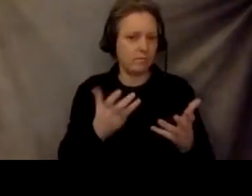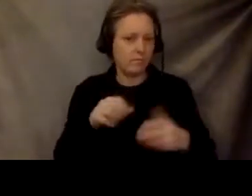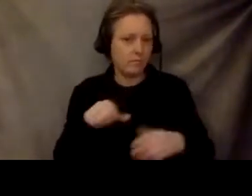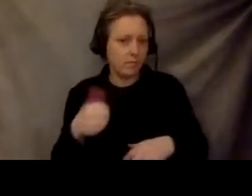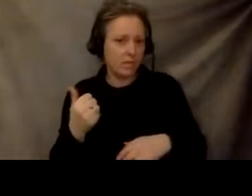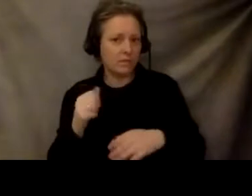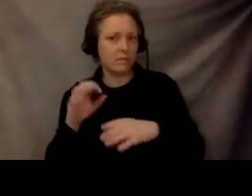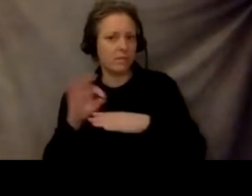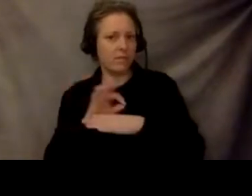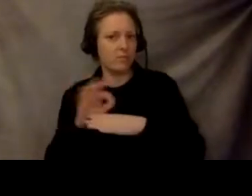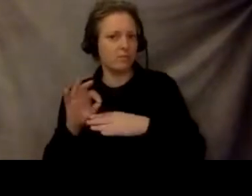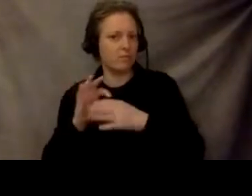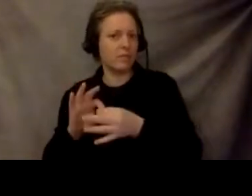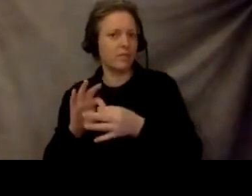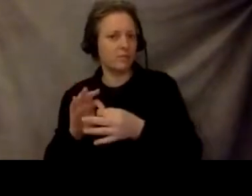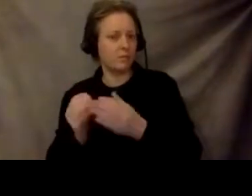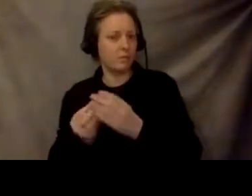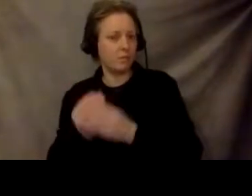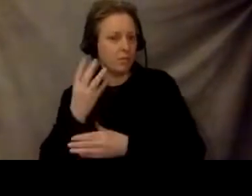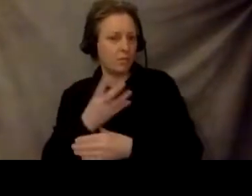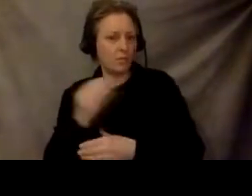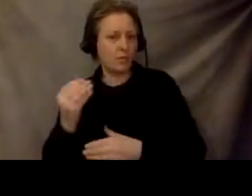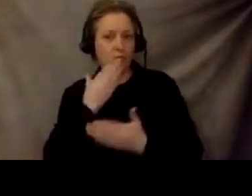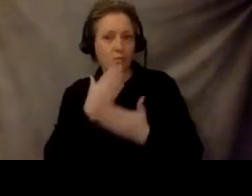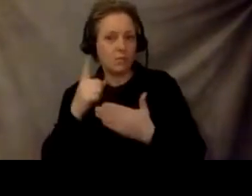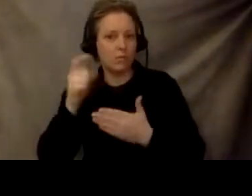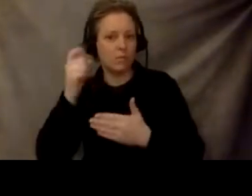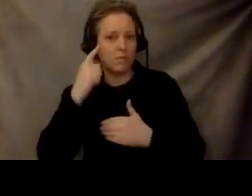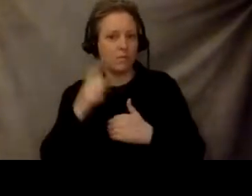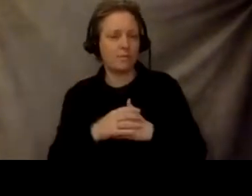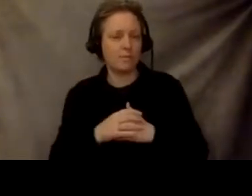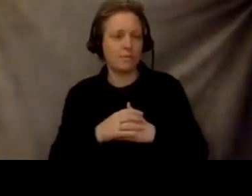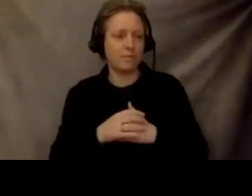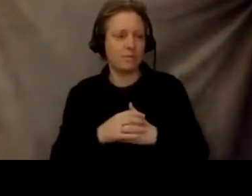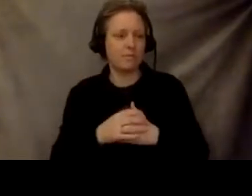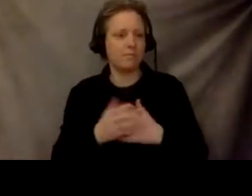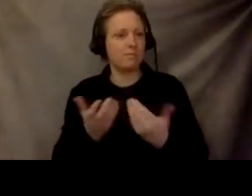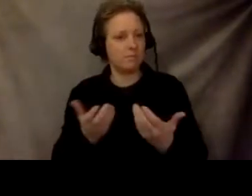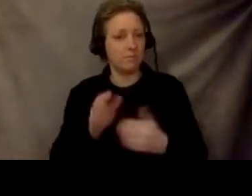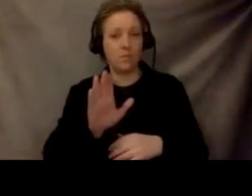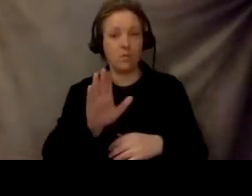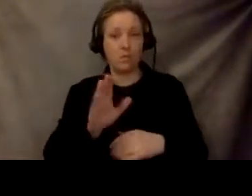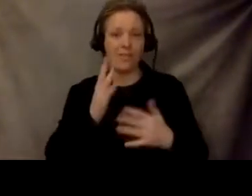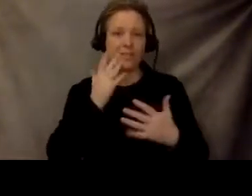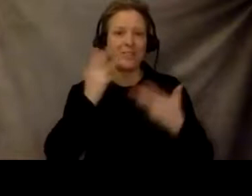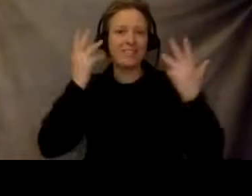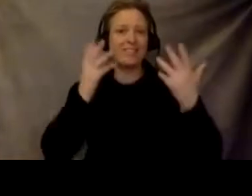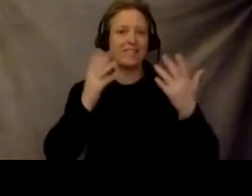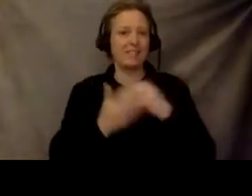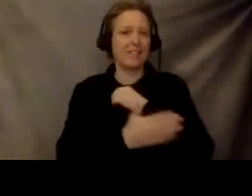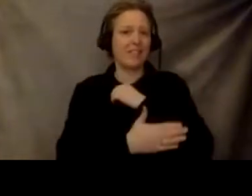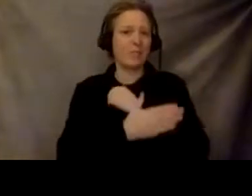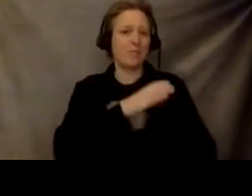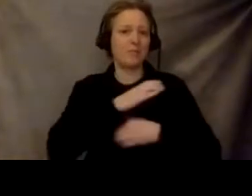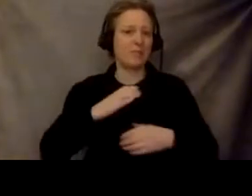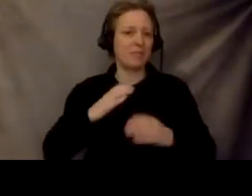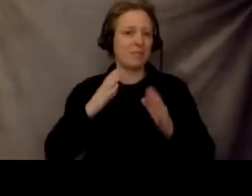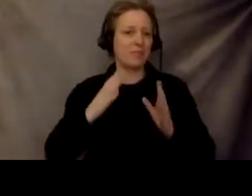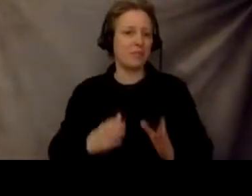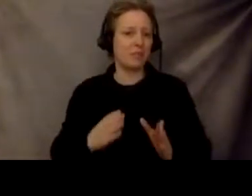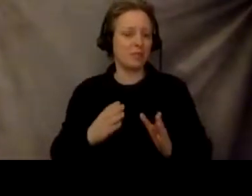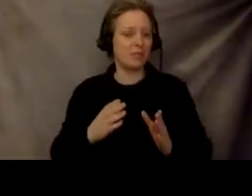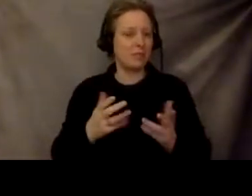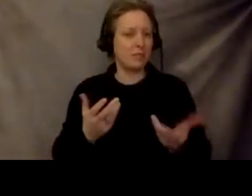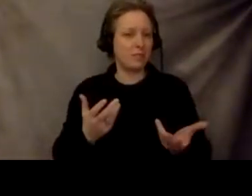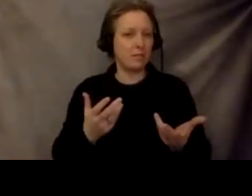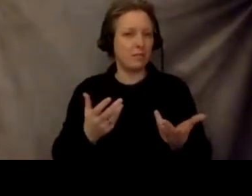consider to be good government. Even your friendly county commissioners, you really don't have to do anything other than elect them. We could show up